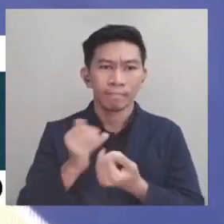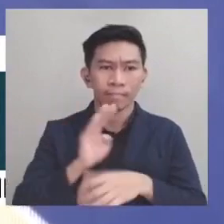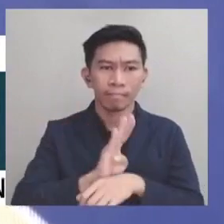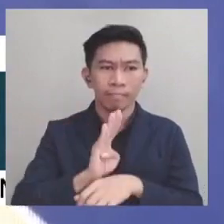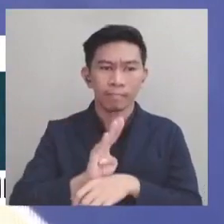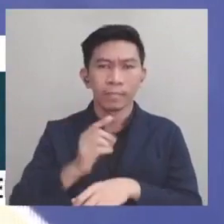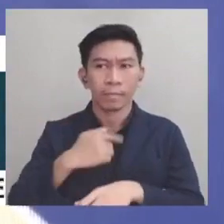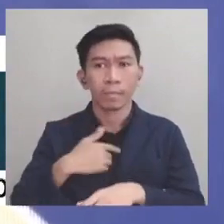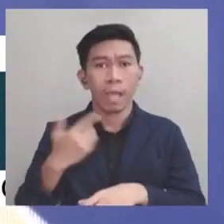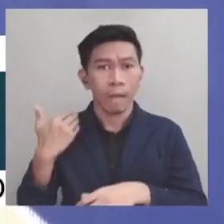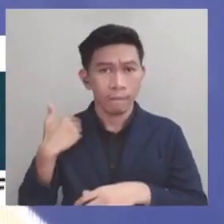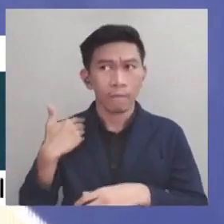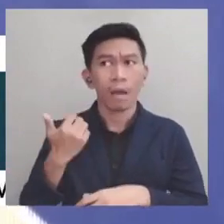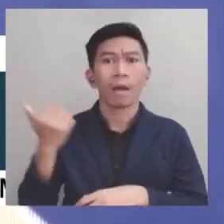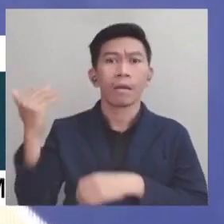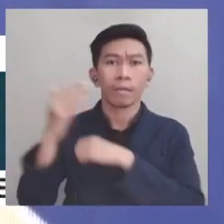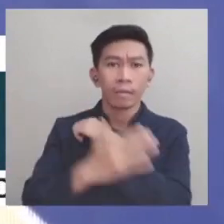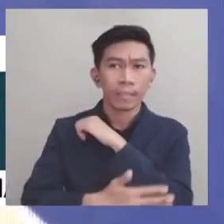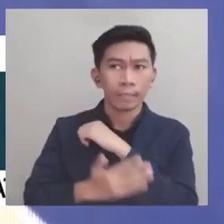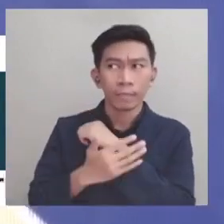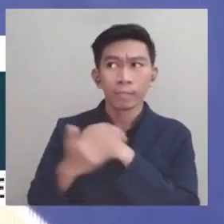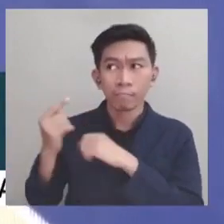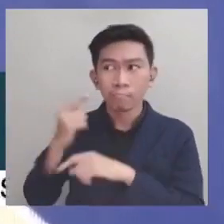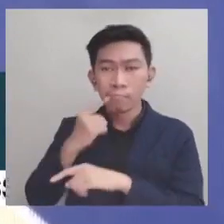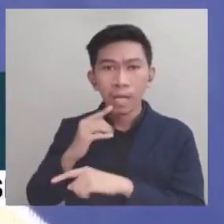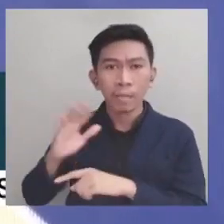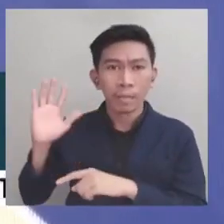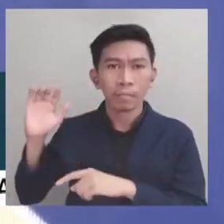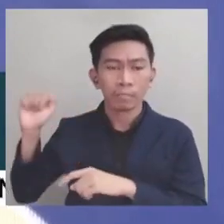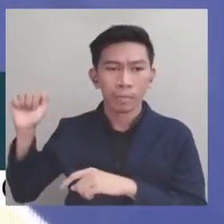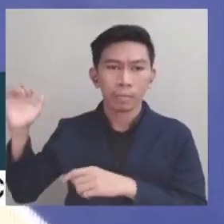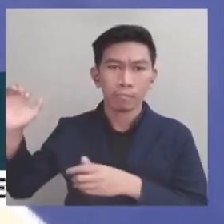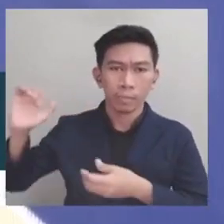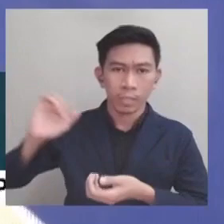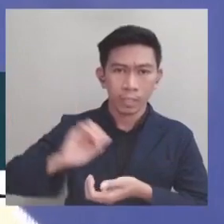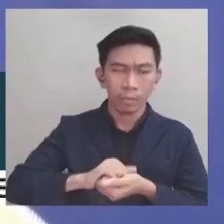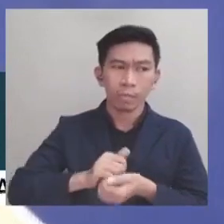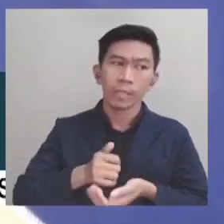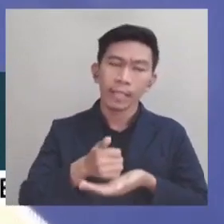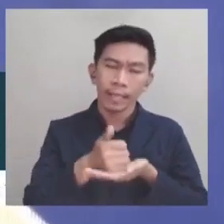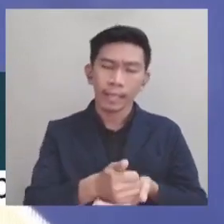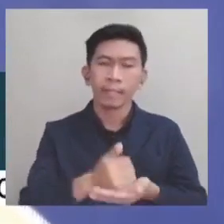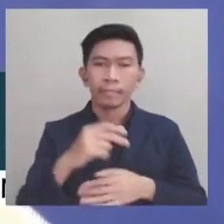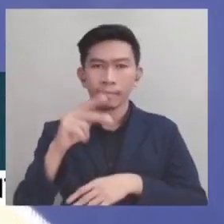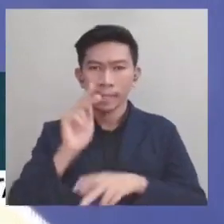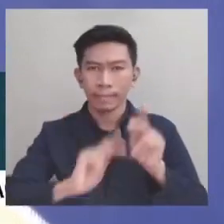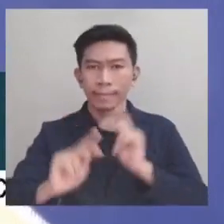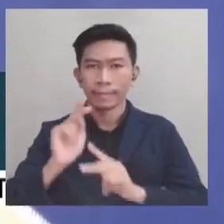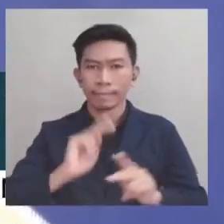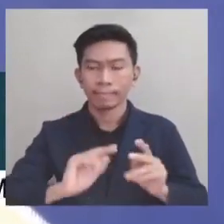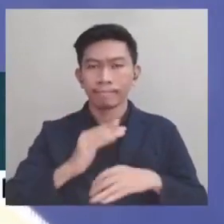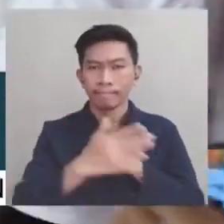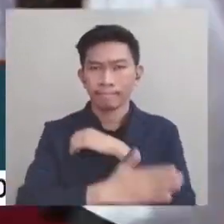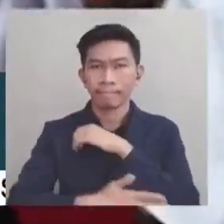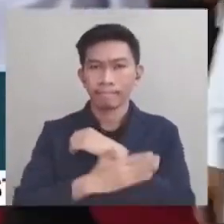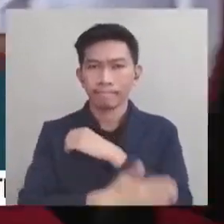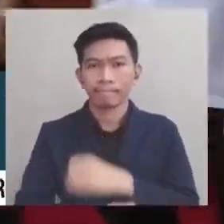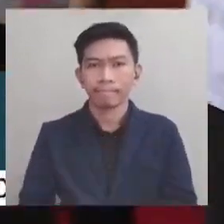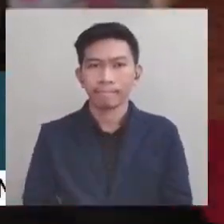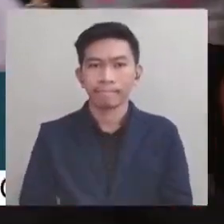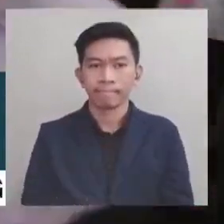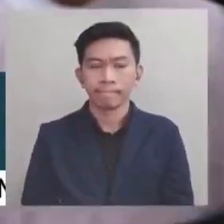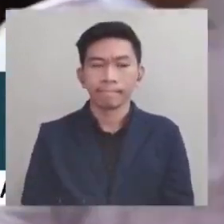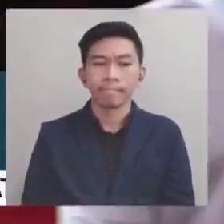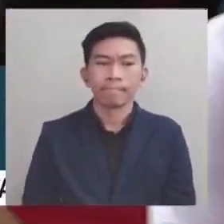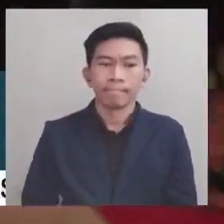abroad, ensuring that they will bear fruit for our people and our nation. Meanwhile, Carmina, DTI Secretary